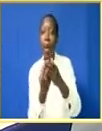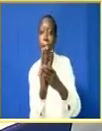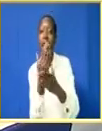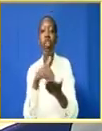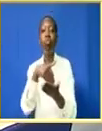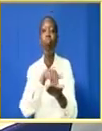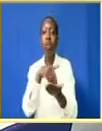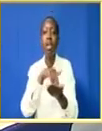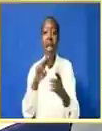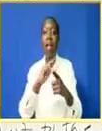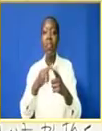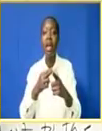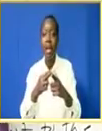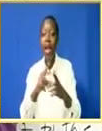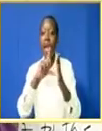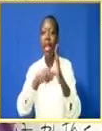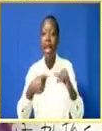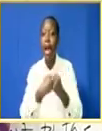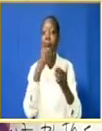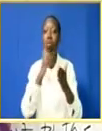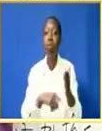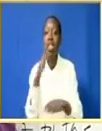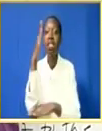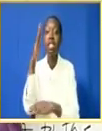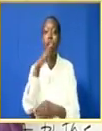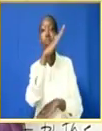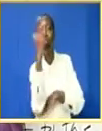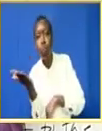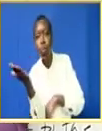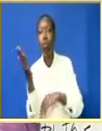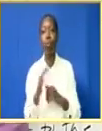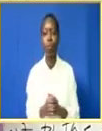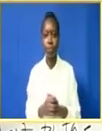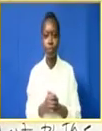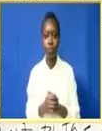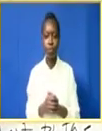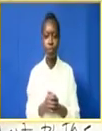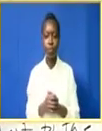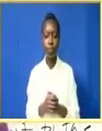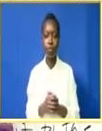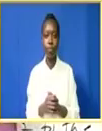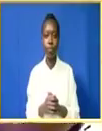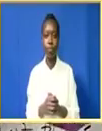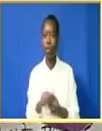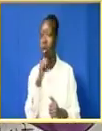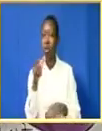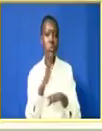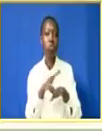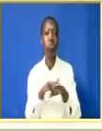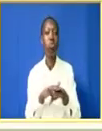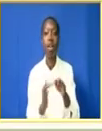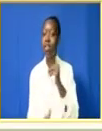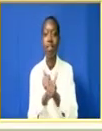happen? It's going to fall. Let's assume the tree is next to the house. Falls on the house. Okay. Not good. That's an effect of